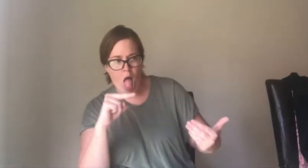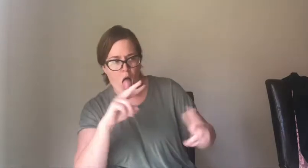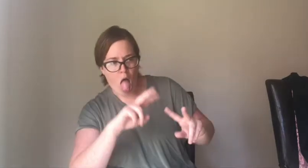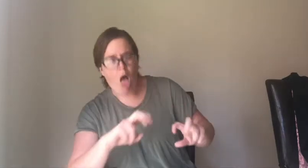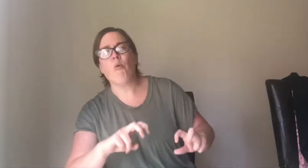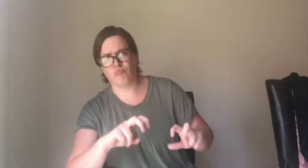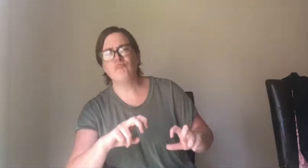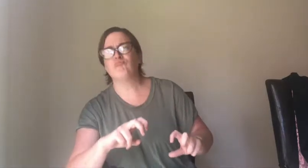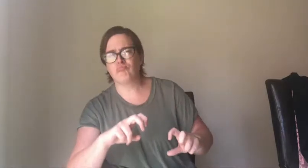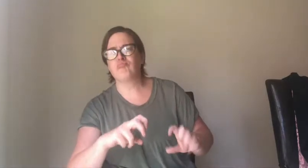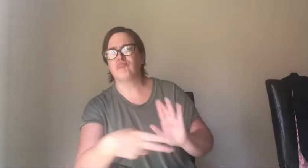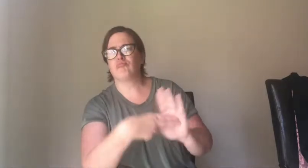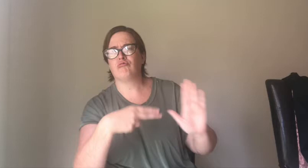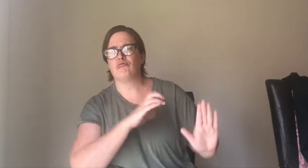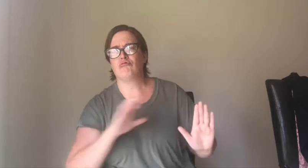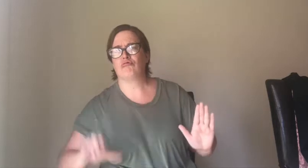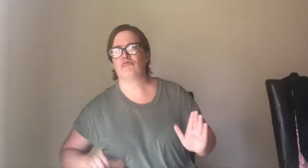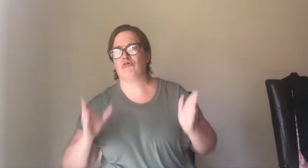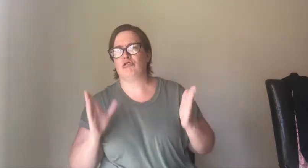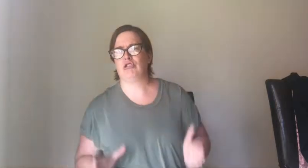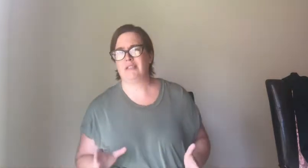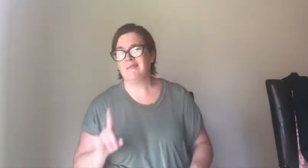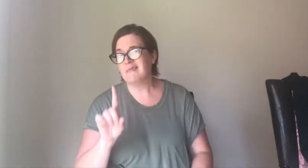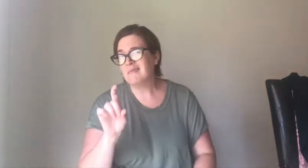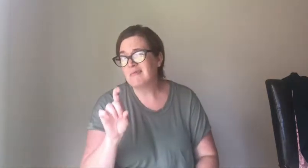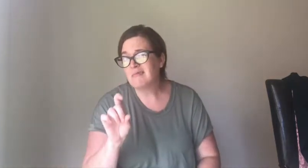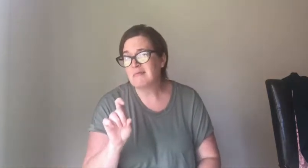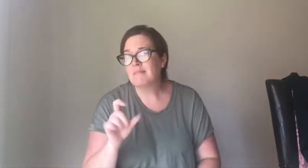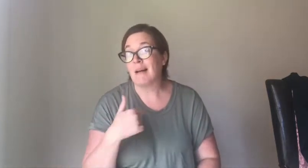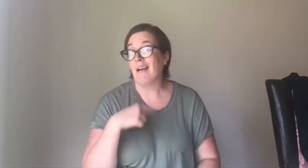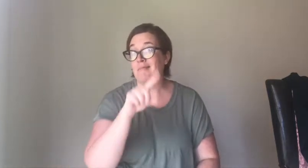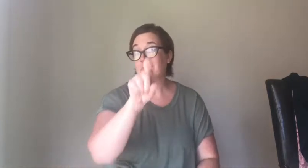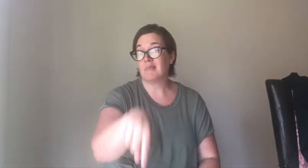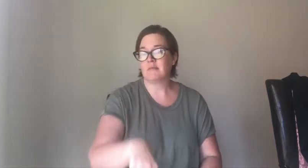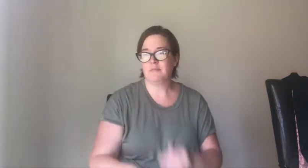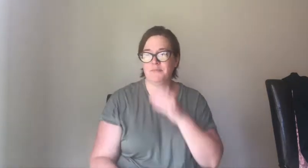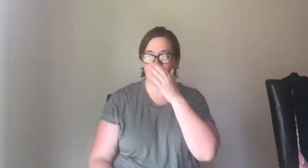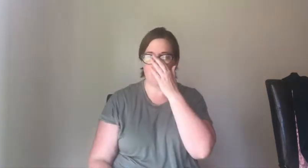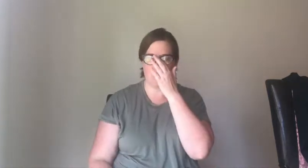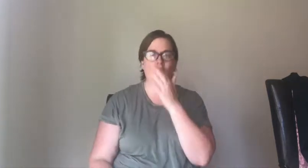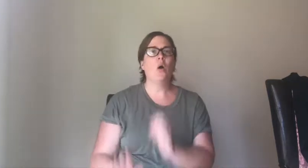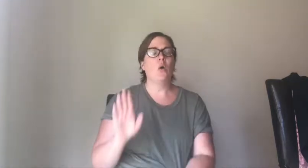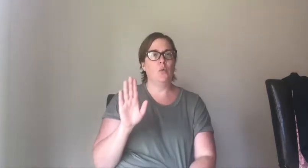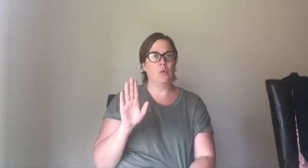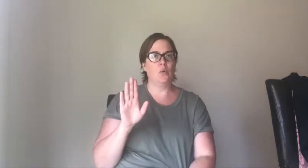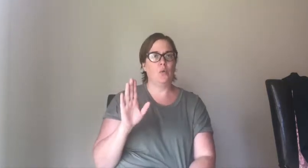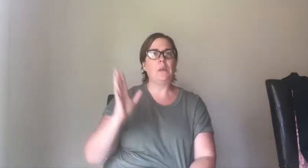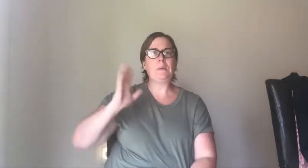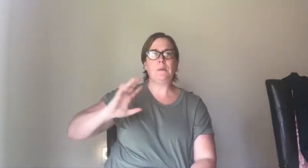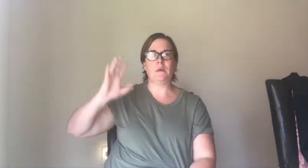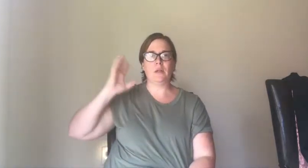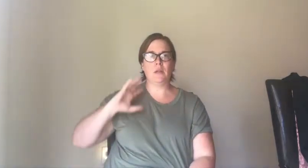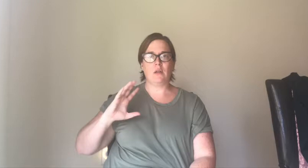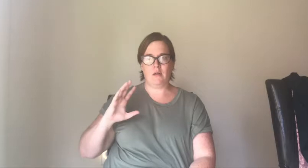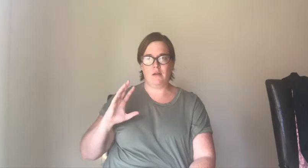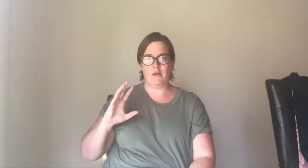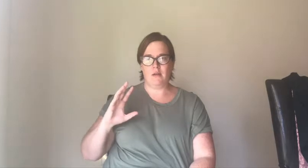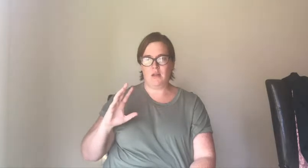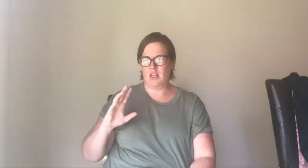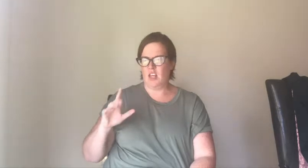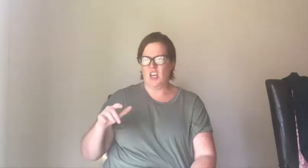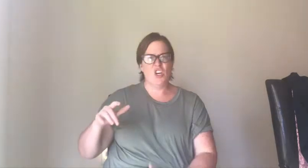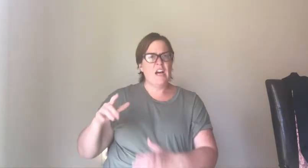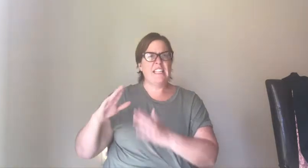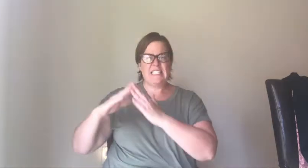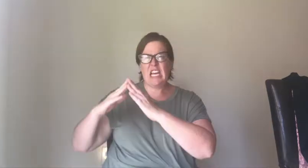Would anybody know in my relational world, in my career, on the soccer field, in my job, whatever it is, at